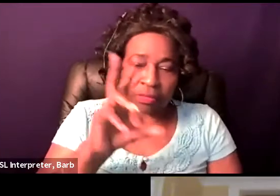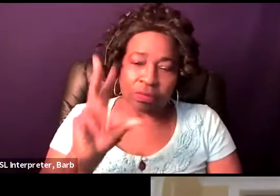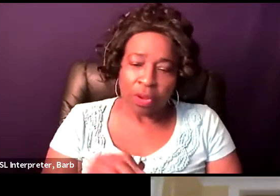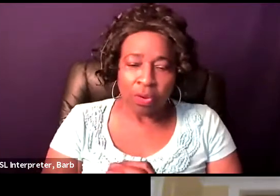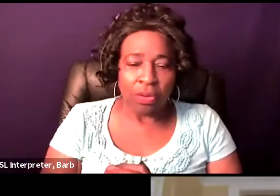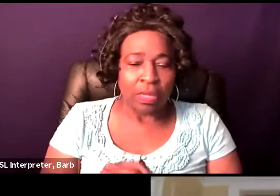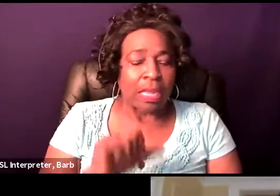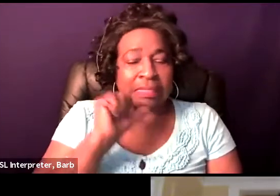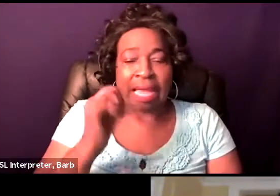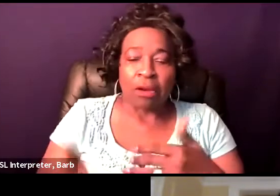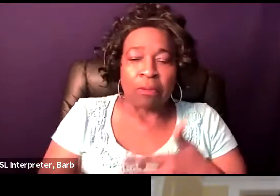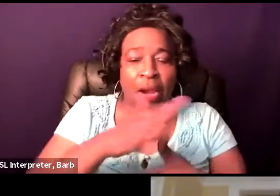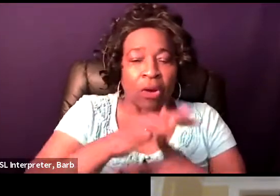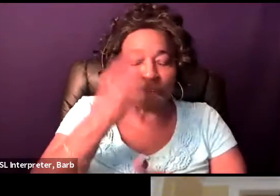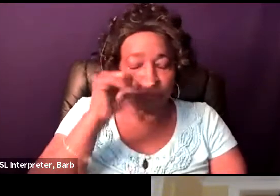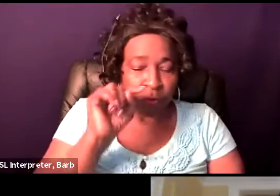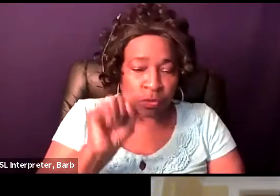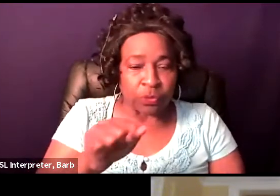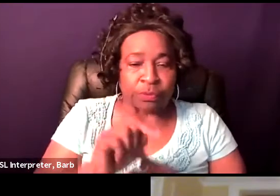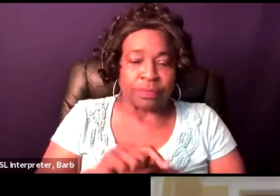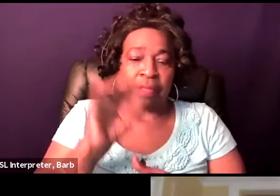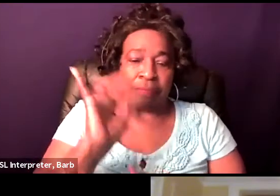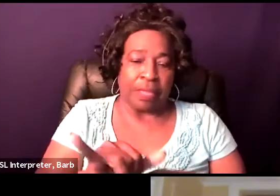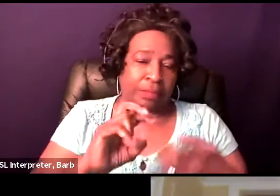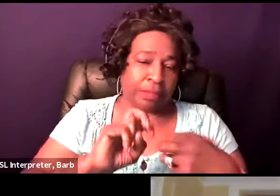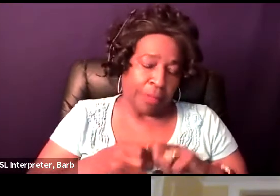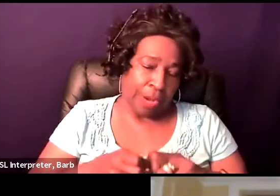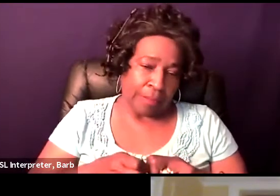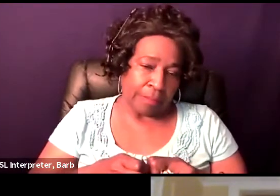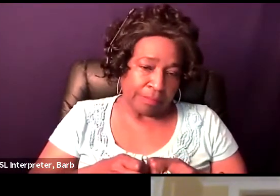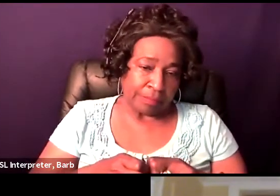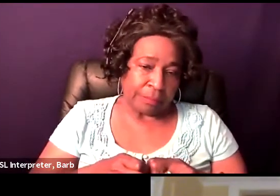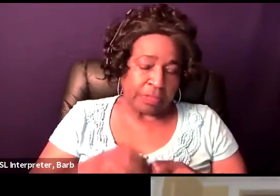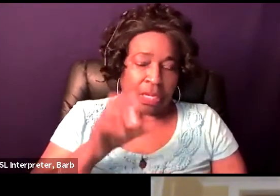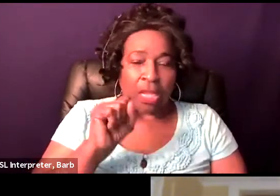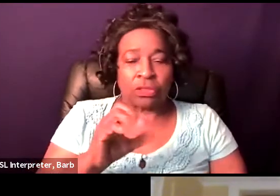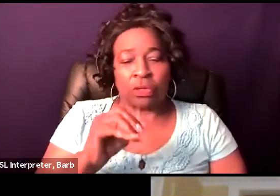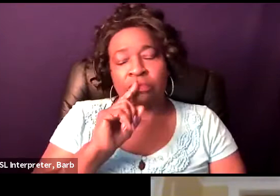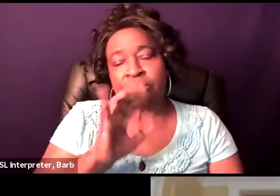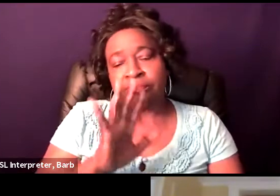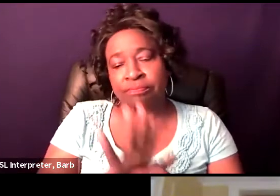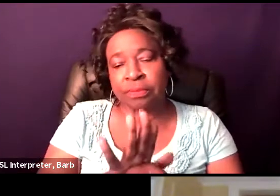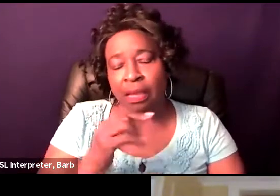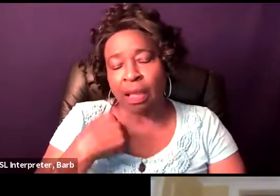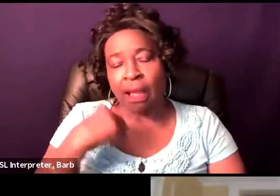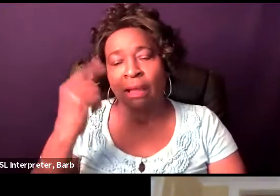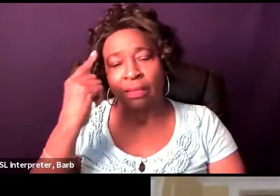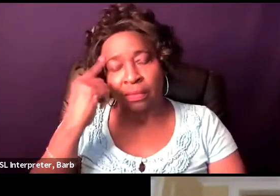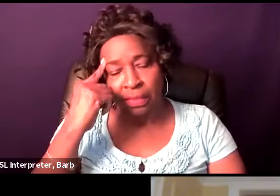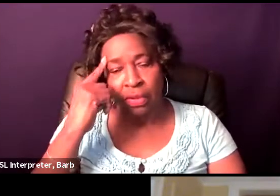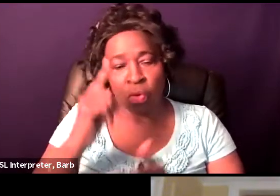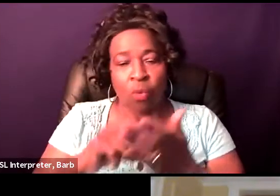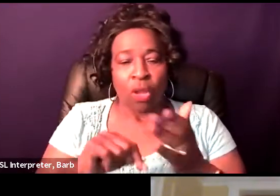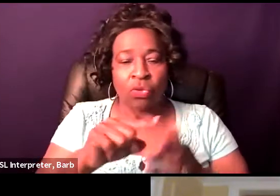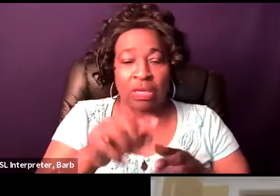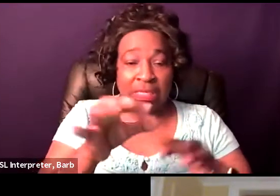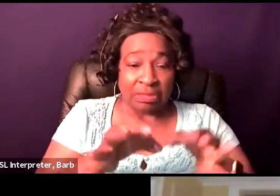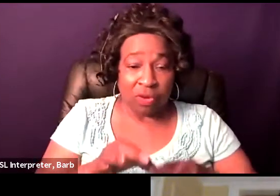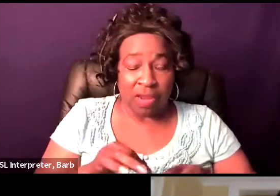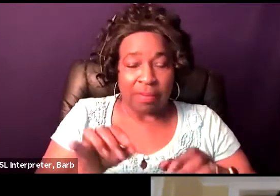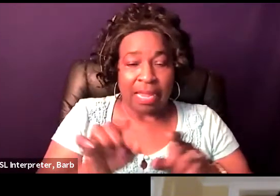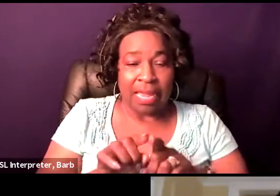not a priority for you, you know? And so I definitely think that what you're describing as